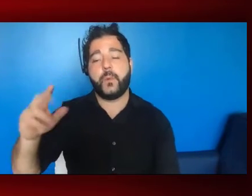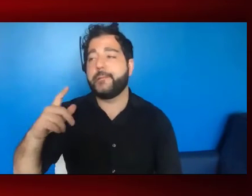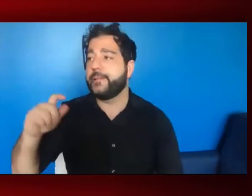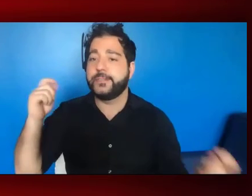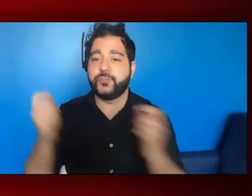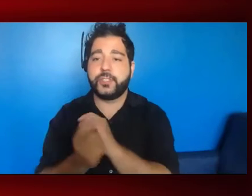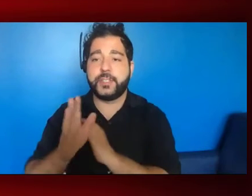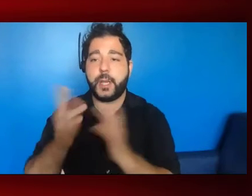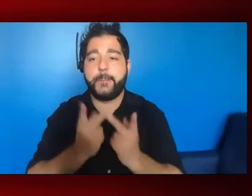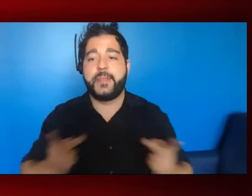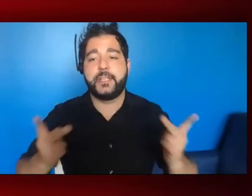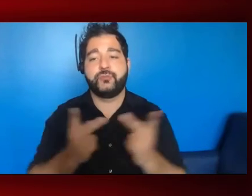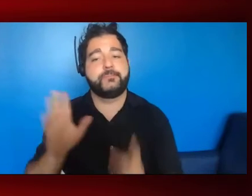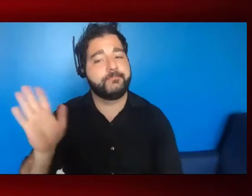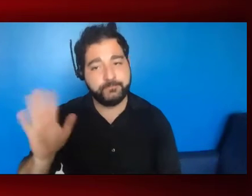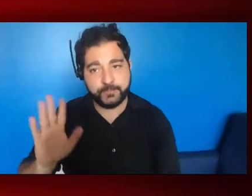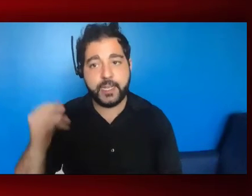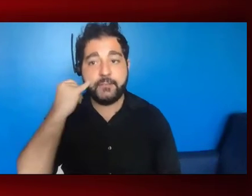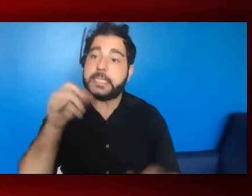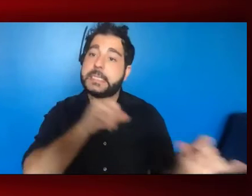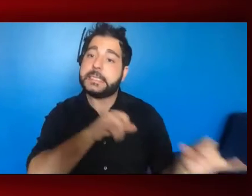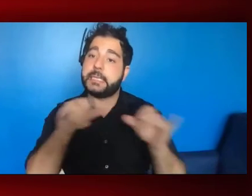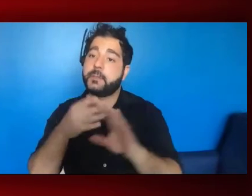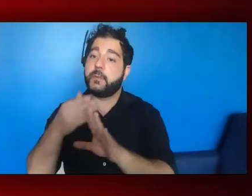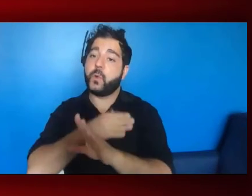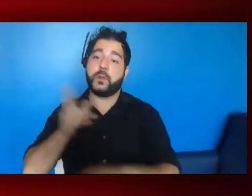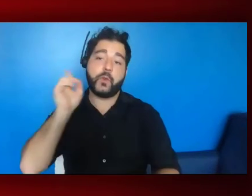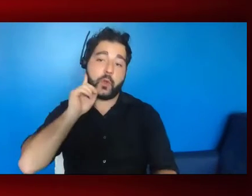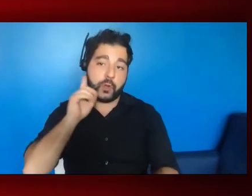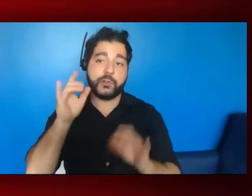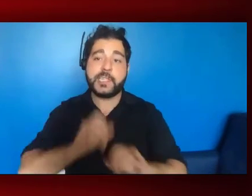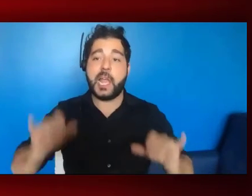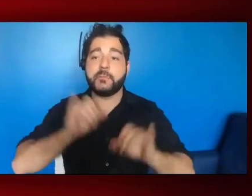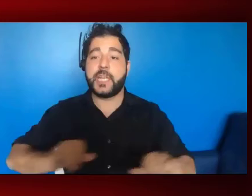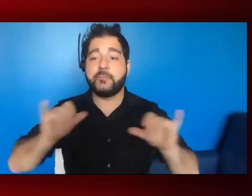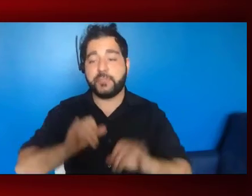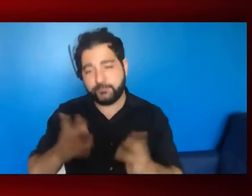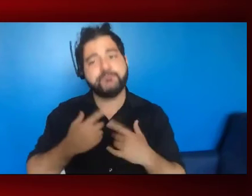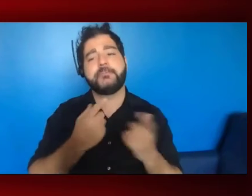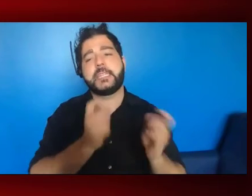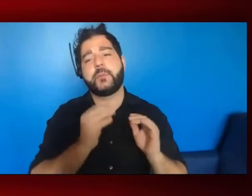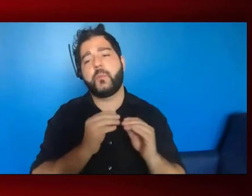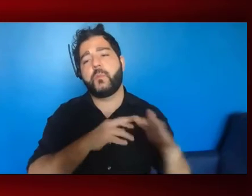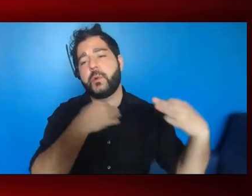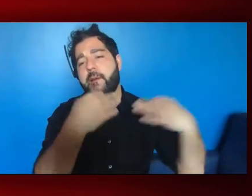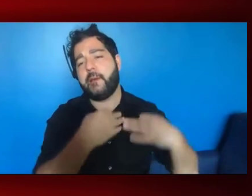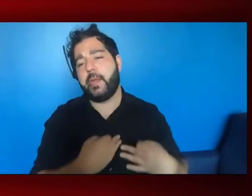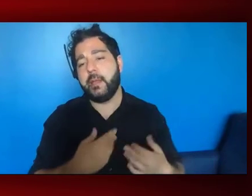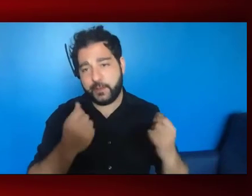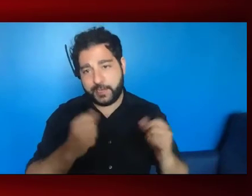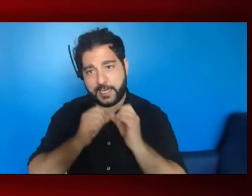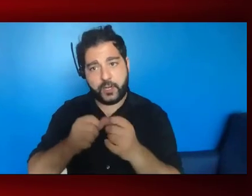changes their position. If it's the same position you've heard before, still give us some details so we can continue